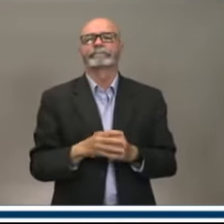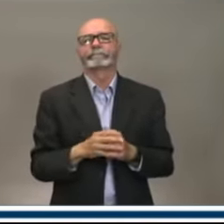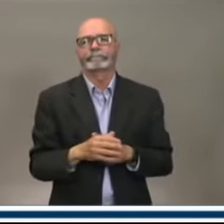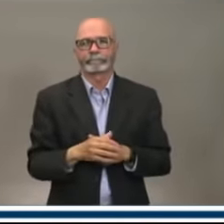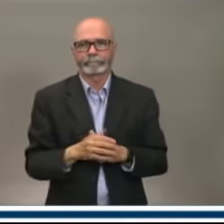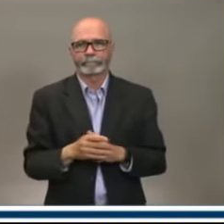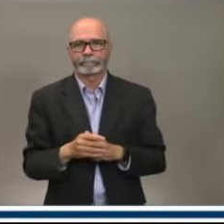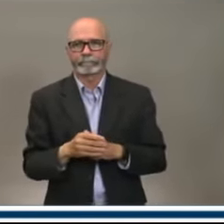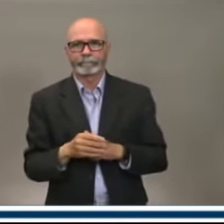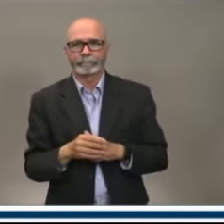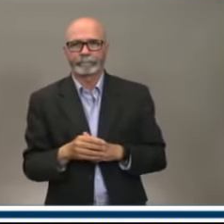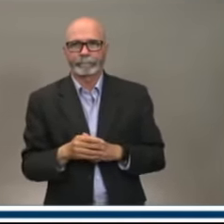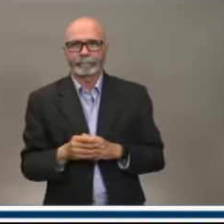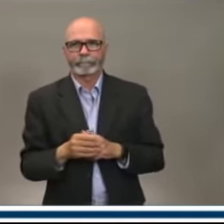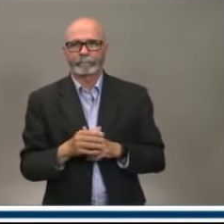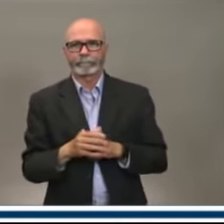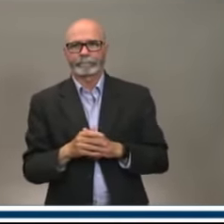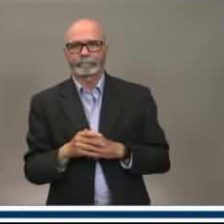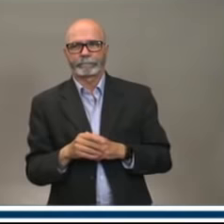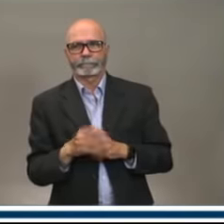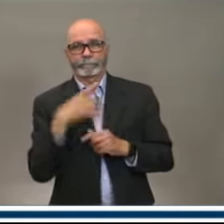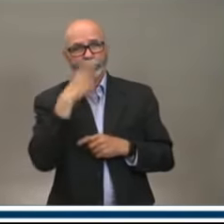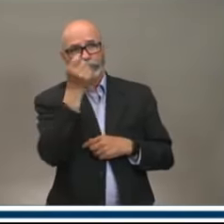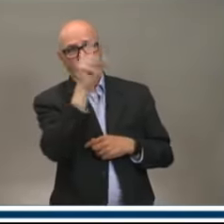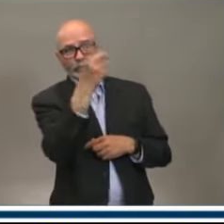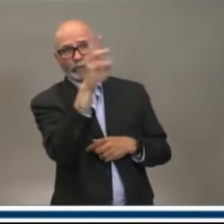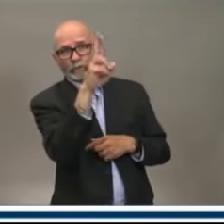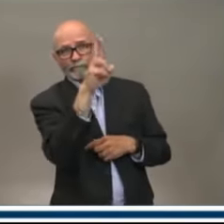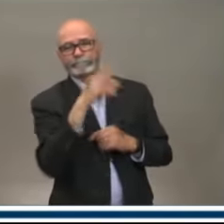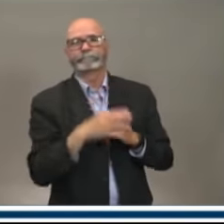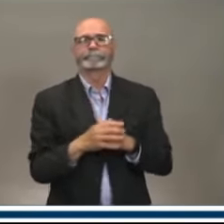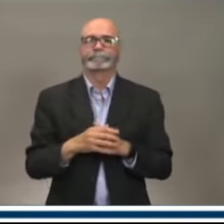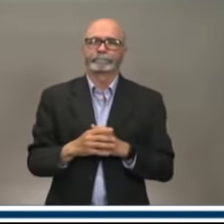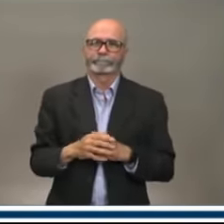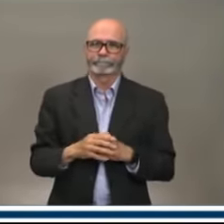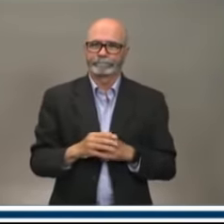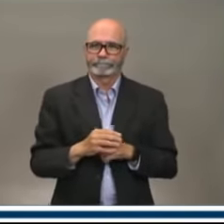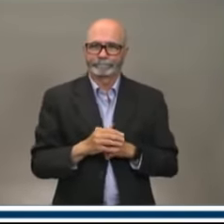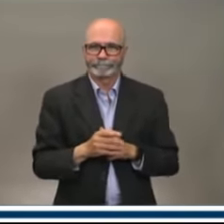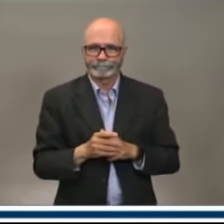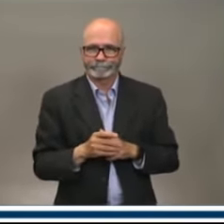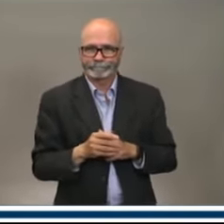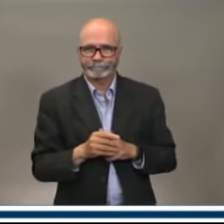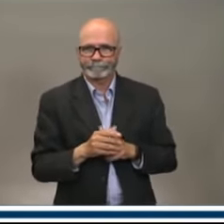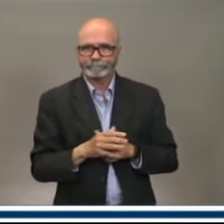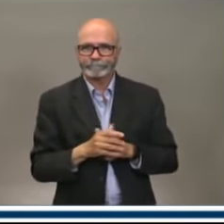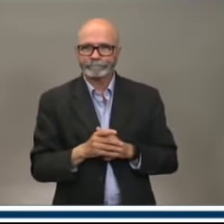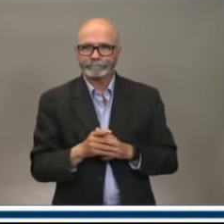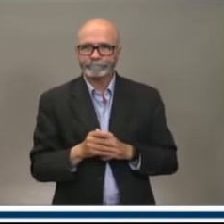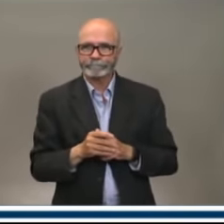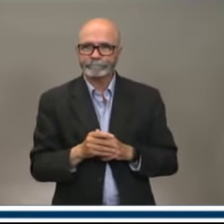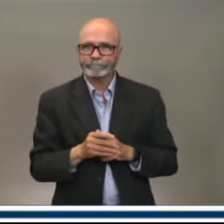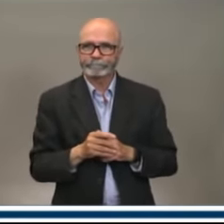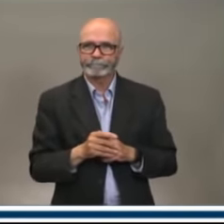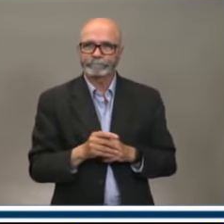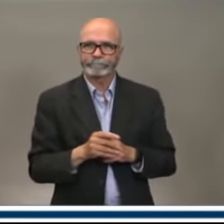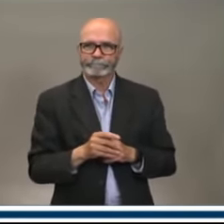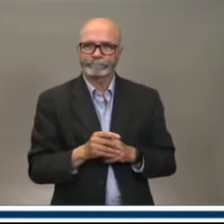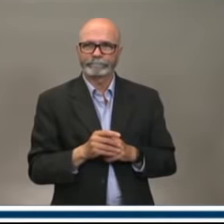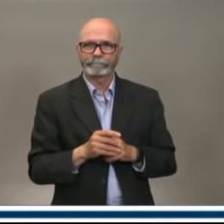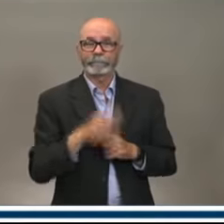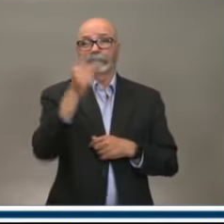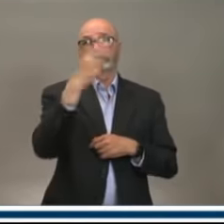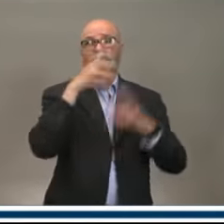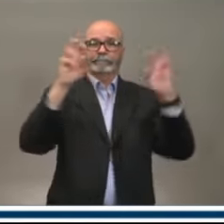Question for Dr. Strang. I appreciate you've already addressed the idea that with the vast difference in numbers from the central zone to the